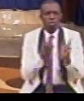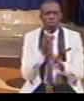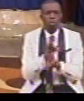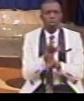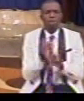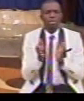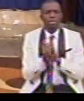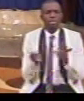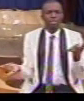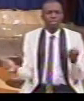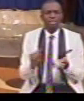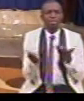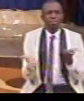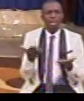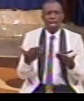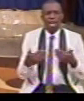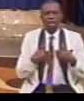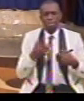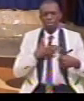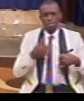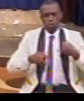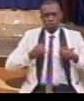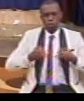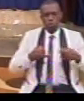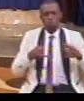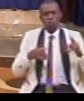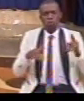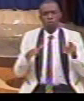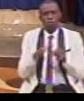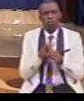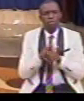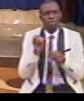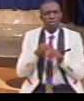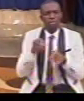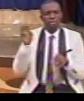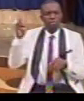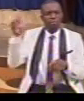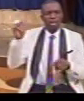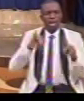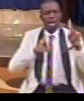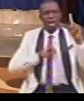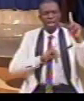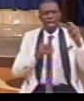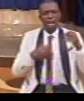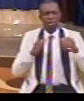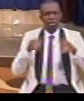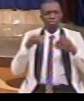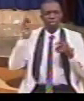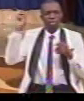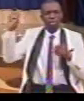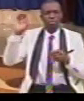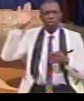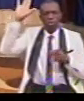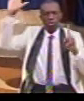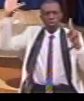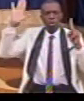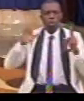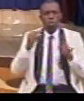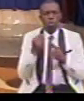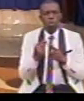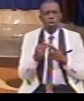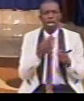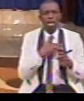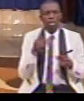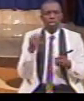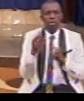have my joy fulfilled in themselves I have given them Thy word and the world has heated